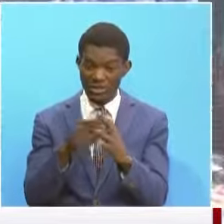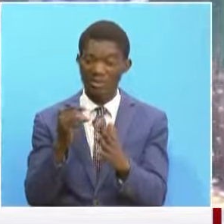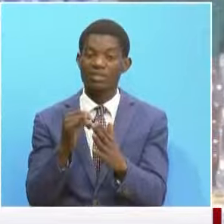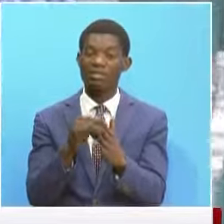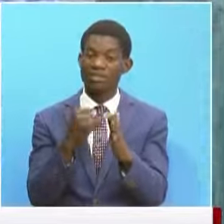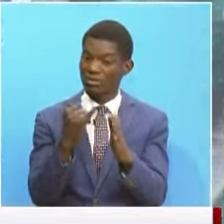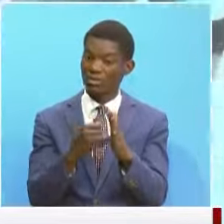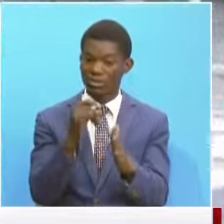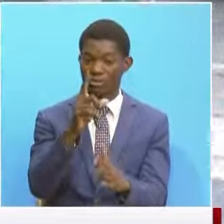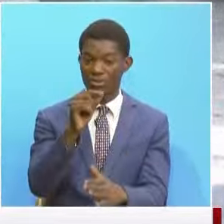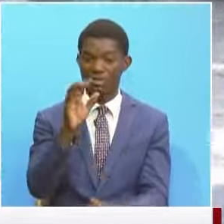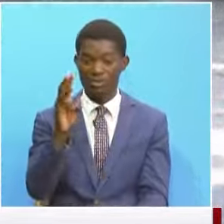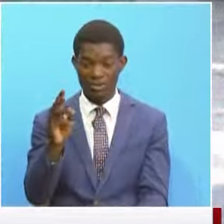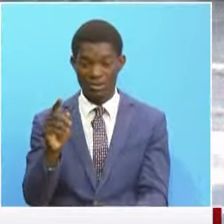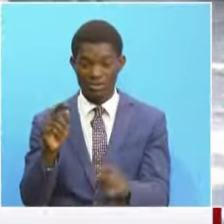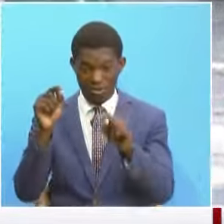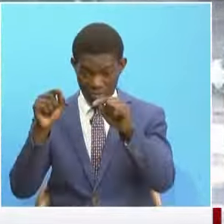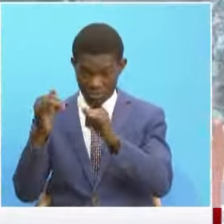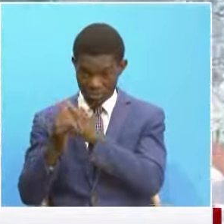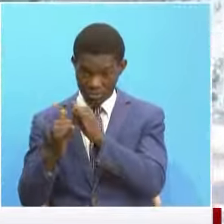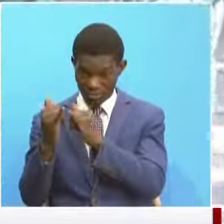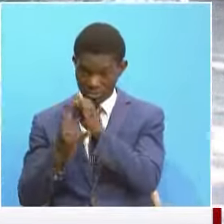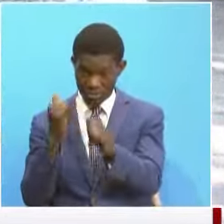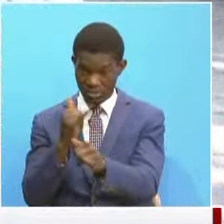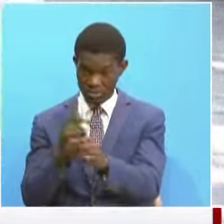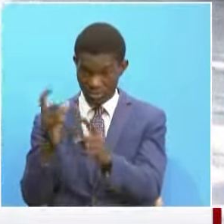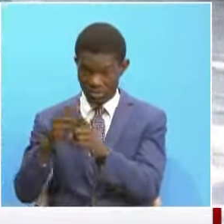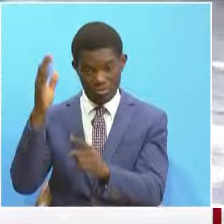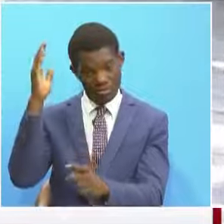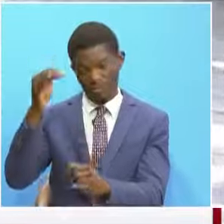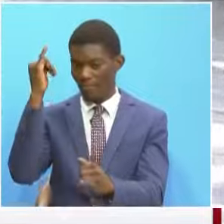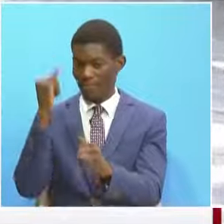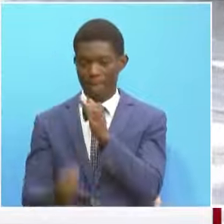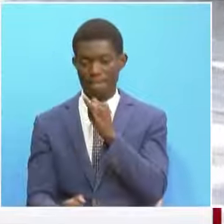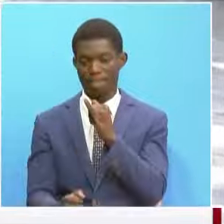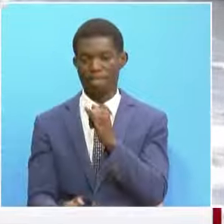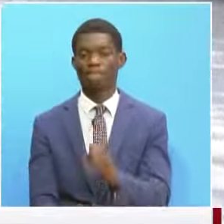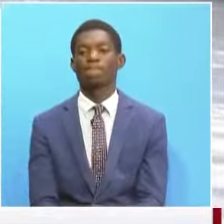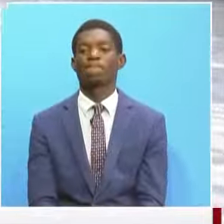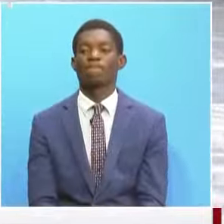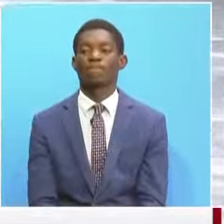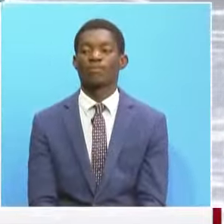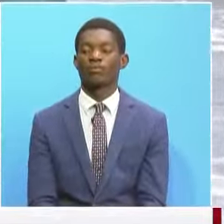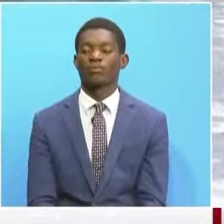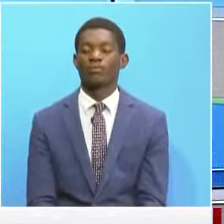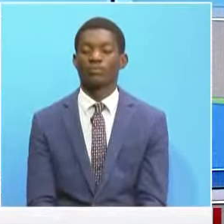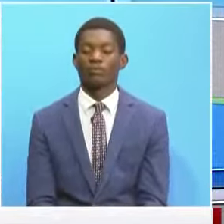this December 2024. Judith Mwinga reporting for Zanis in Shangombo District.